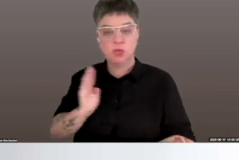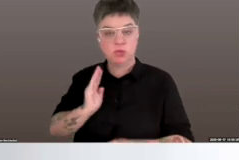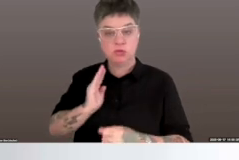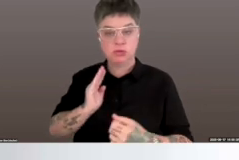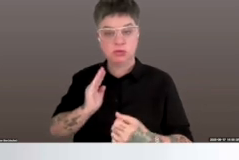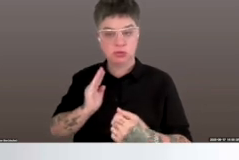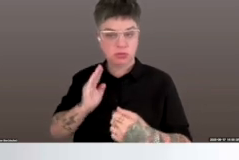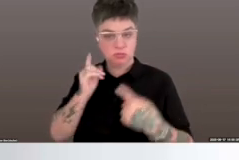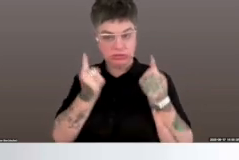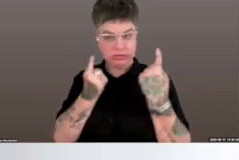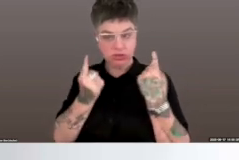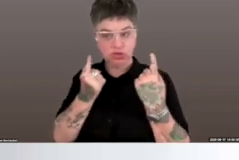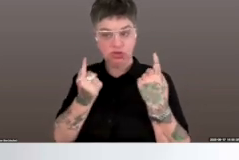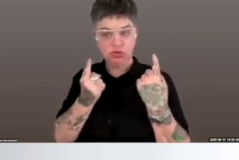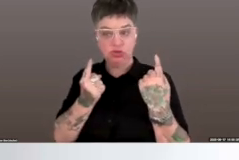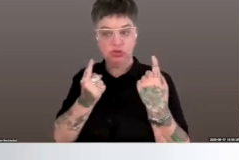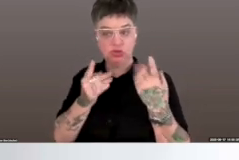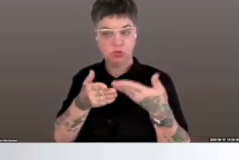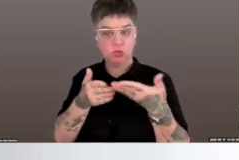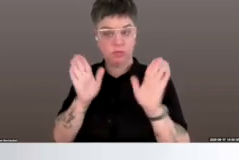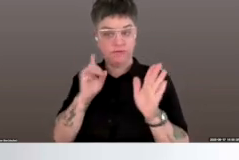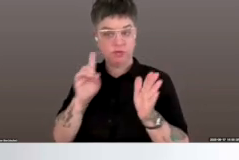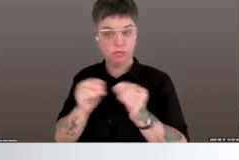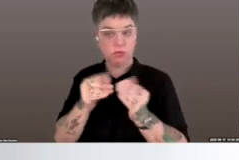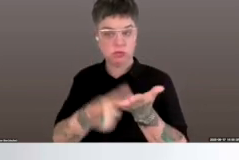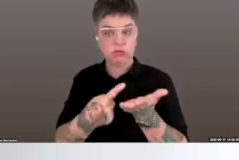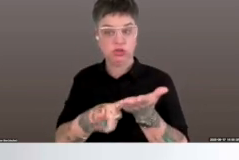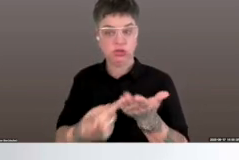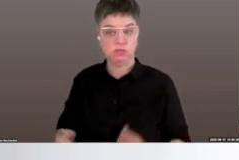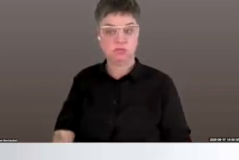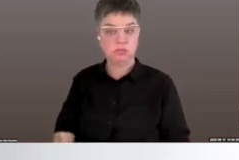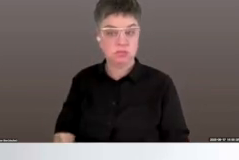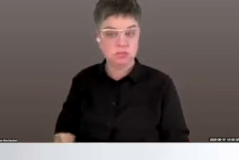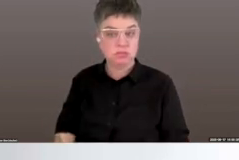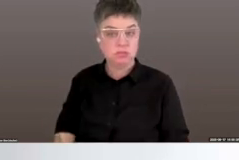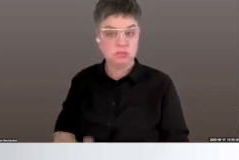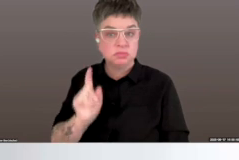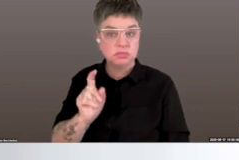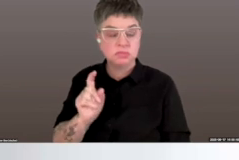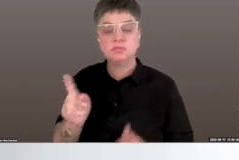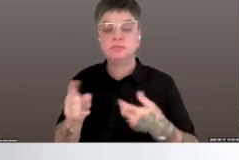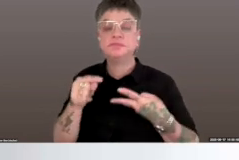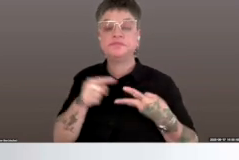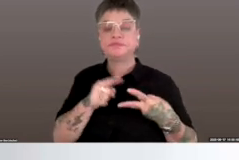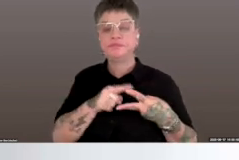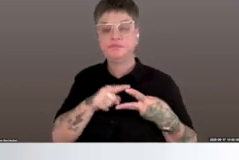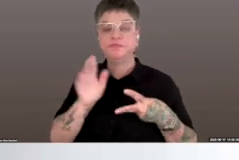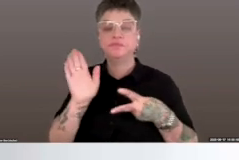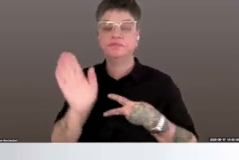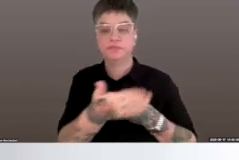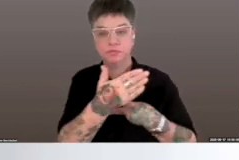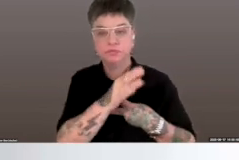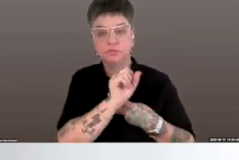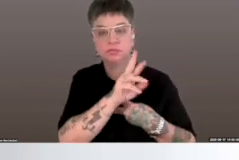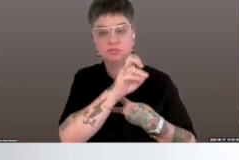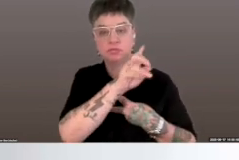consideration? Will that be open for further discussion? So for the first question, I would kind of direct you to the survey that